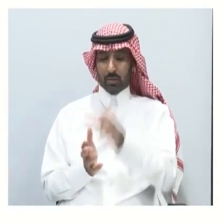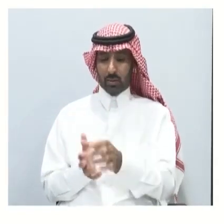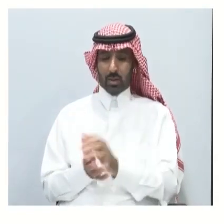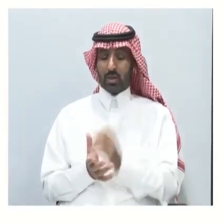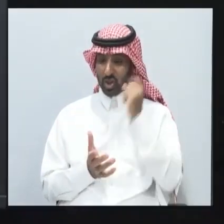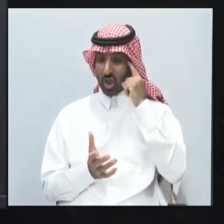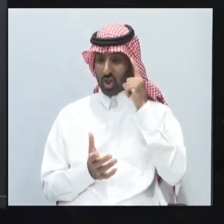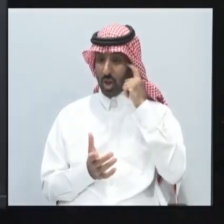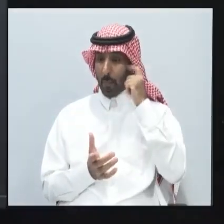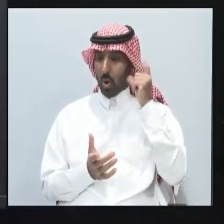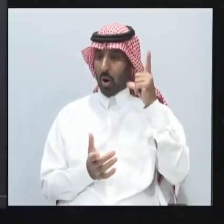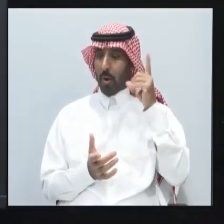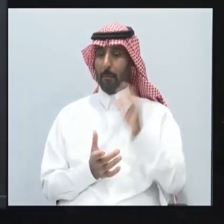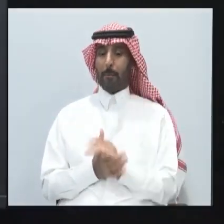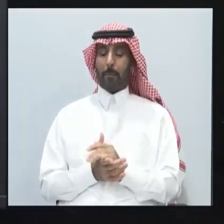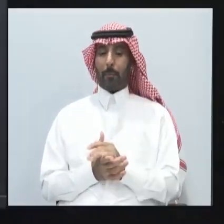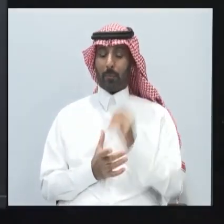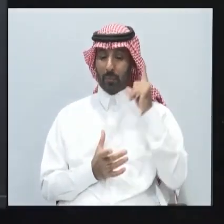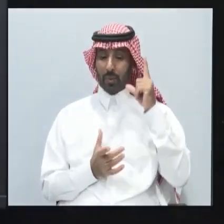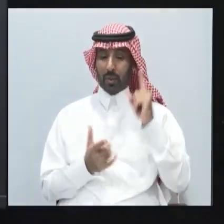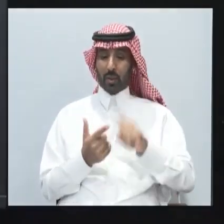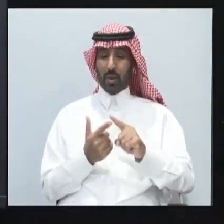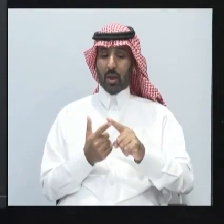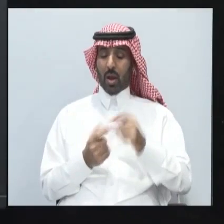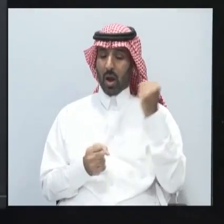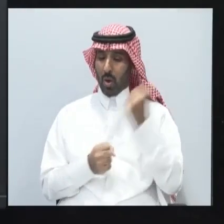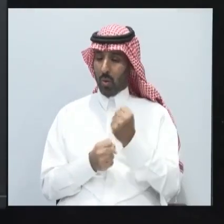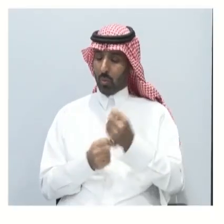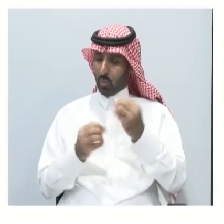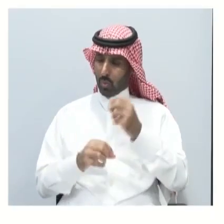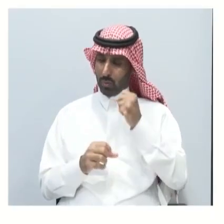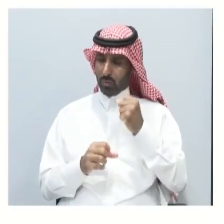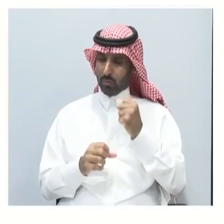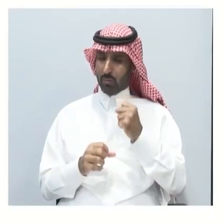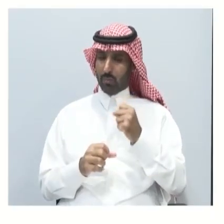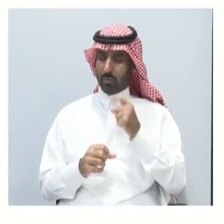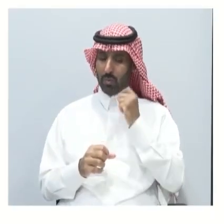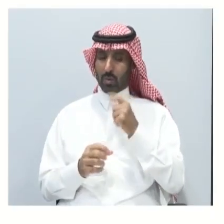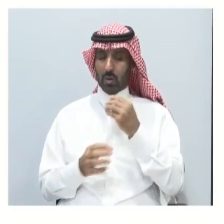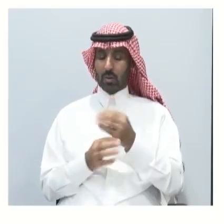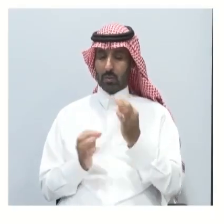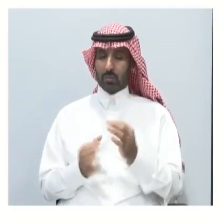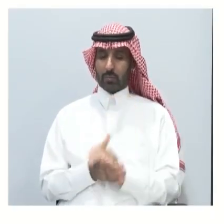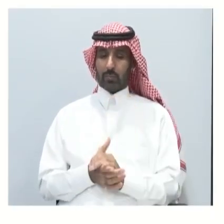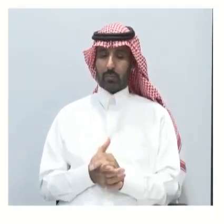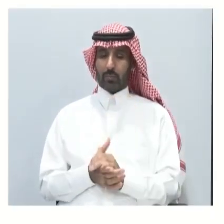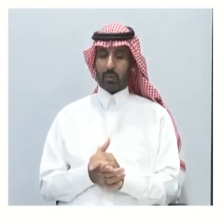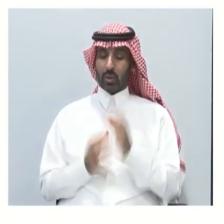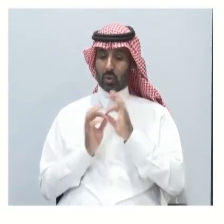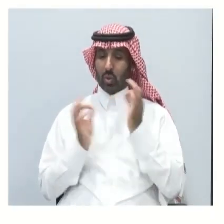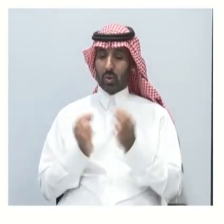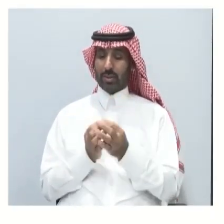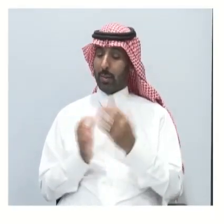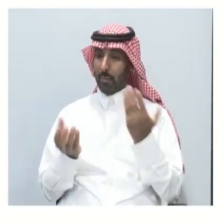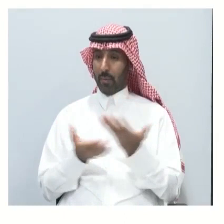like intelligent. We can use also, we have here hardworking. We can say delicate, dedicated, and we have here